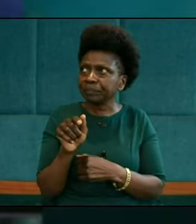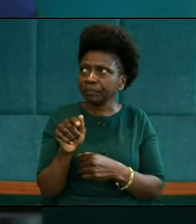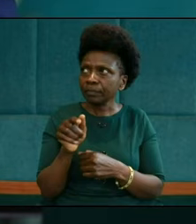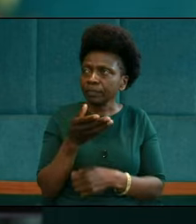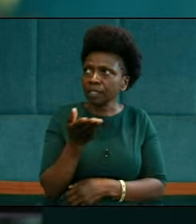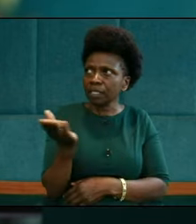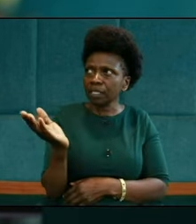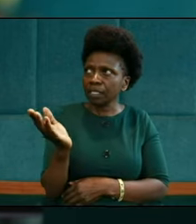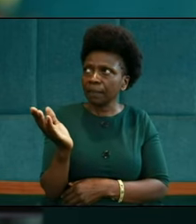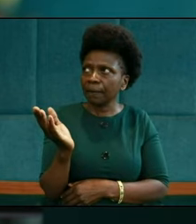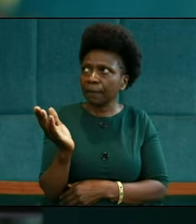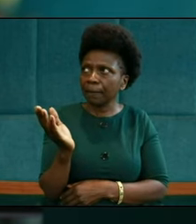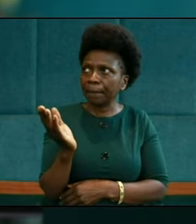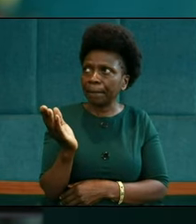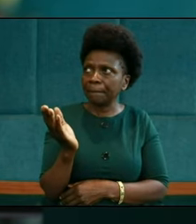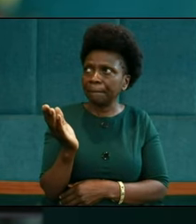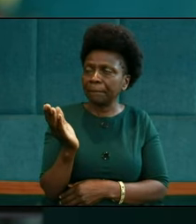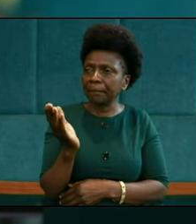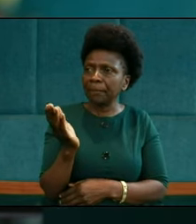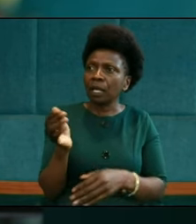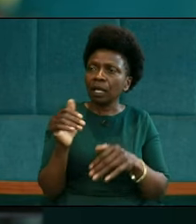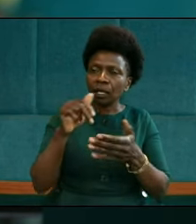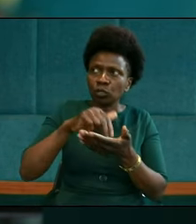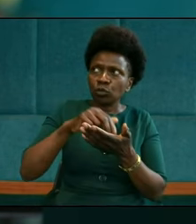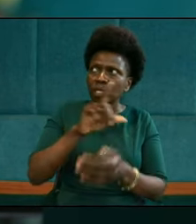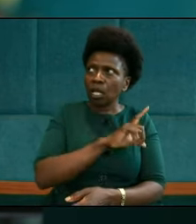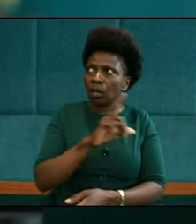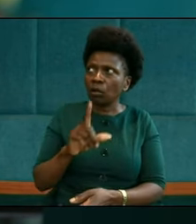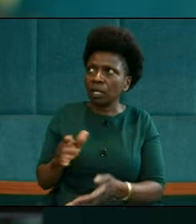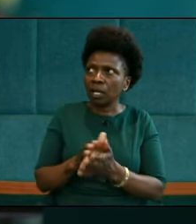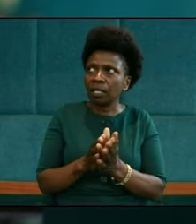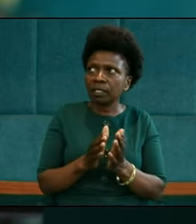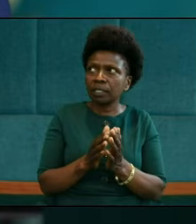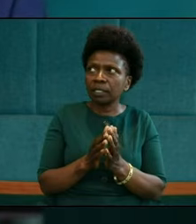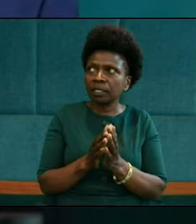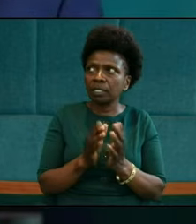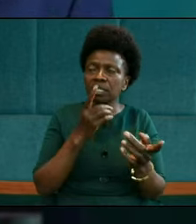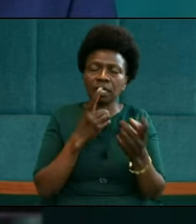There above it stood the Lord, and he said,